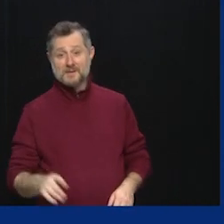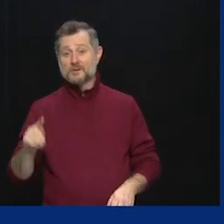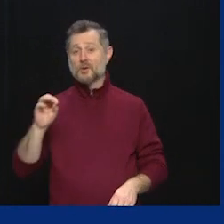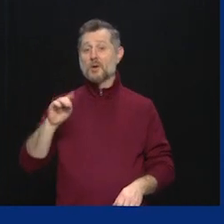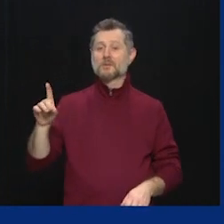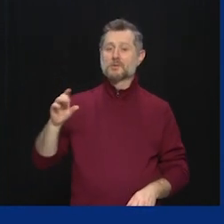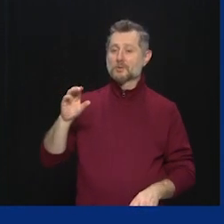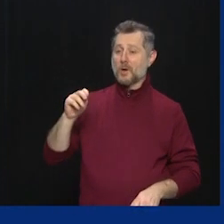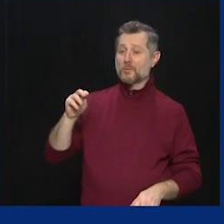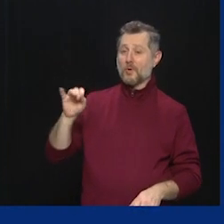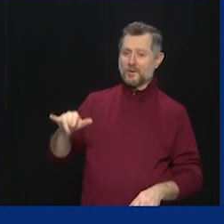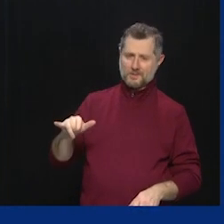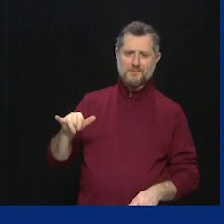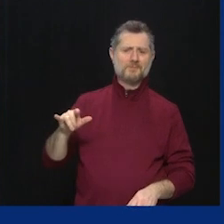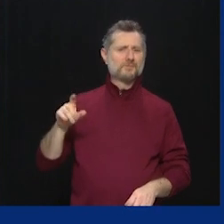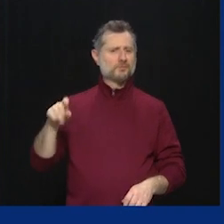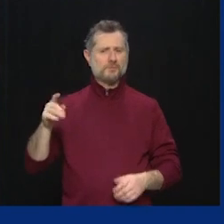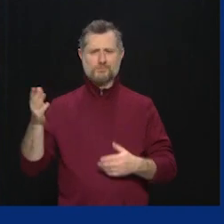many games. Thank you so much.